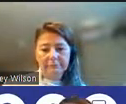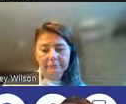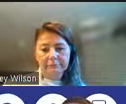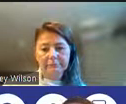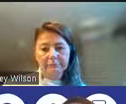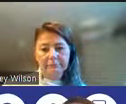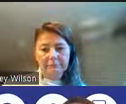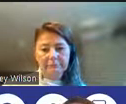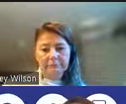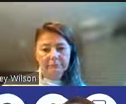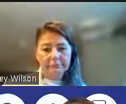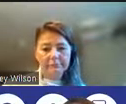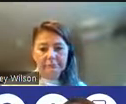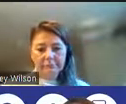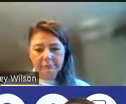finally that we are working on